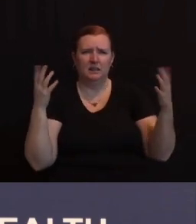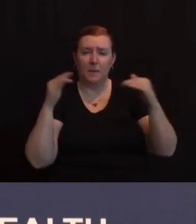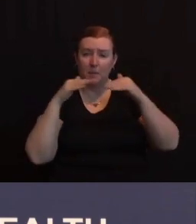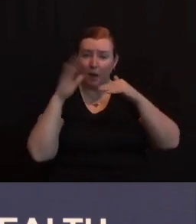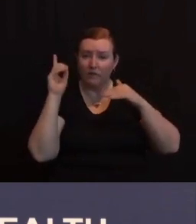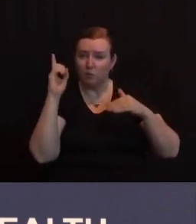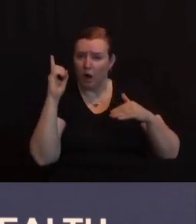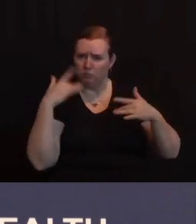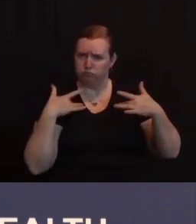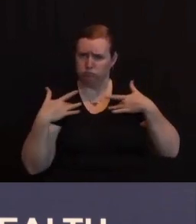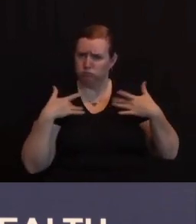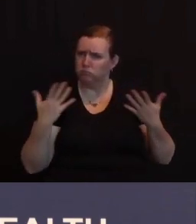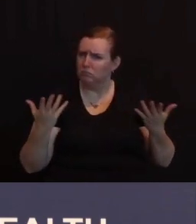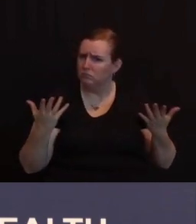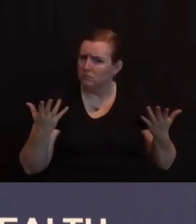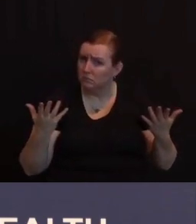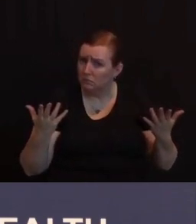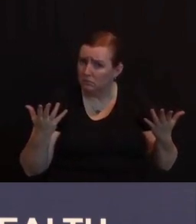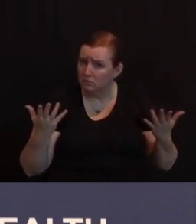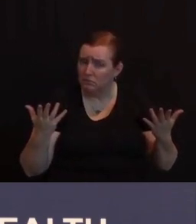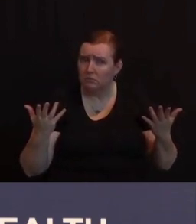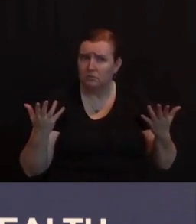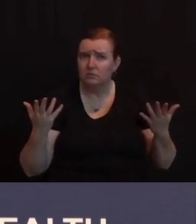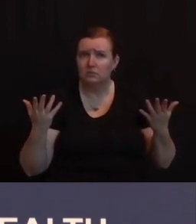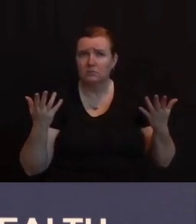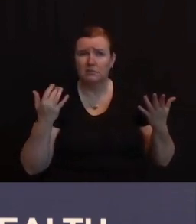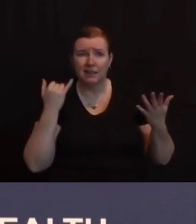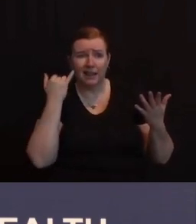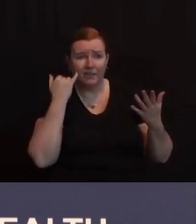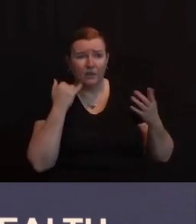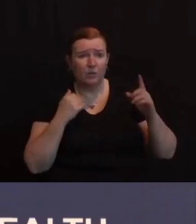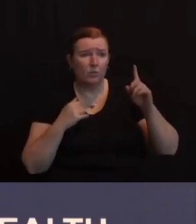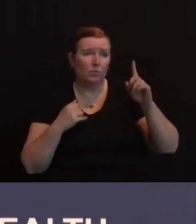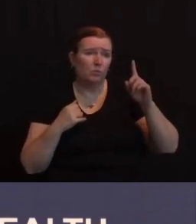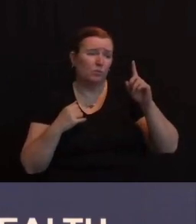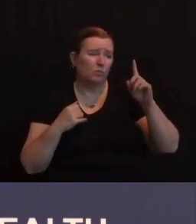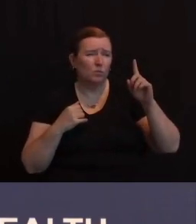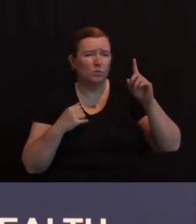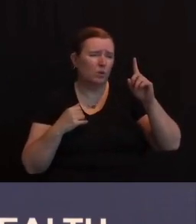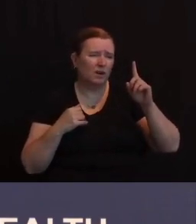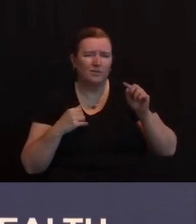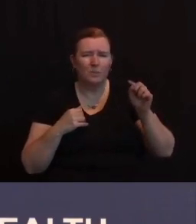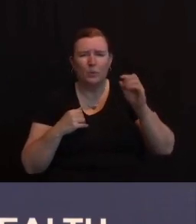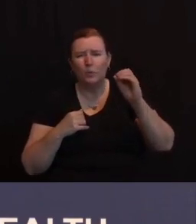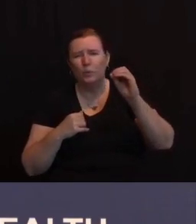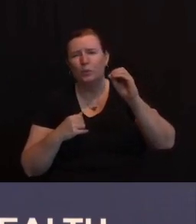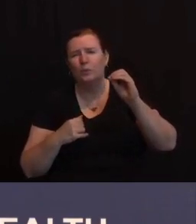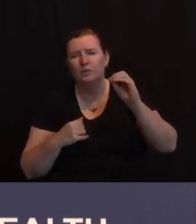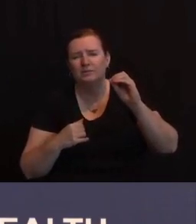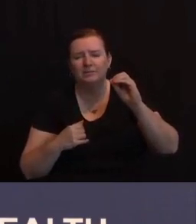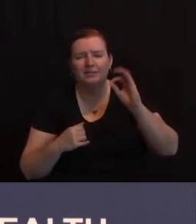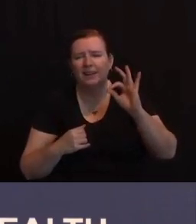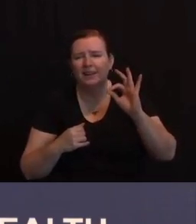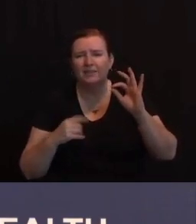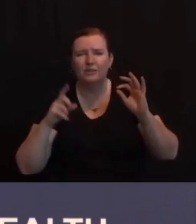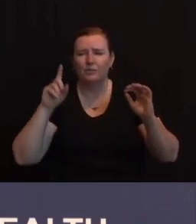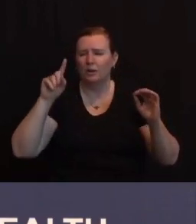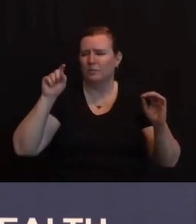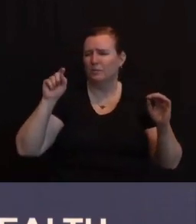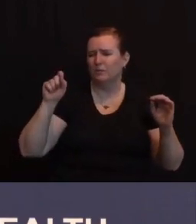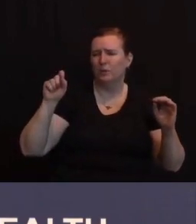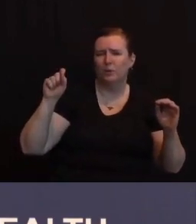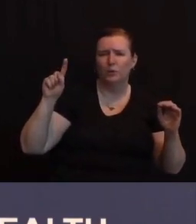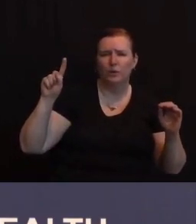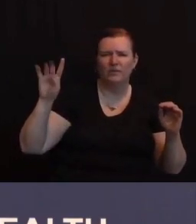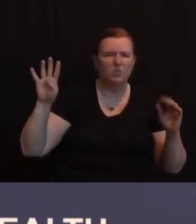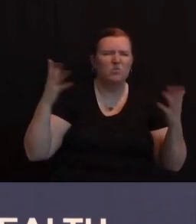but what's the perspective on the tenths and hundredths of a percentage increase? Thanks. I will say, as if I had to